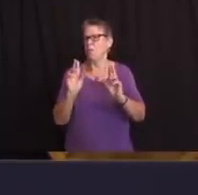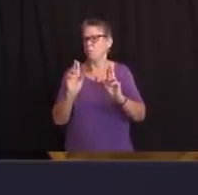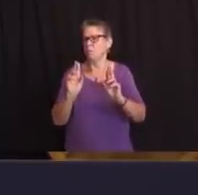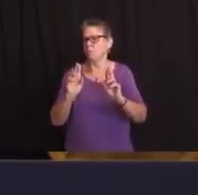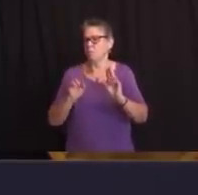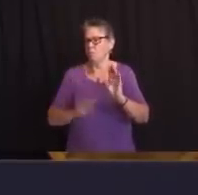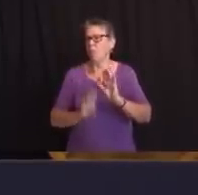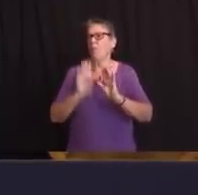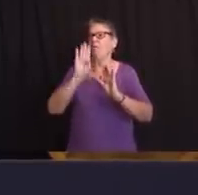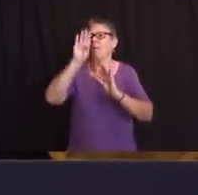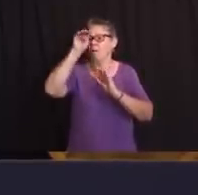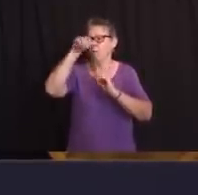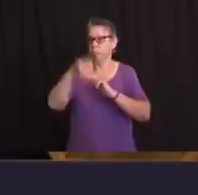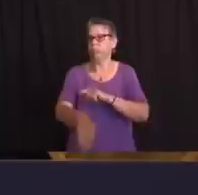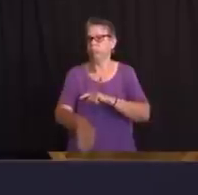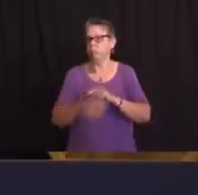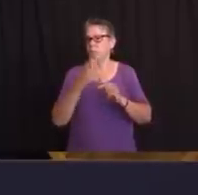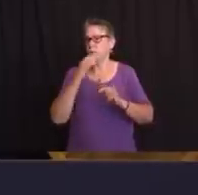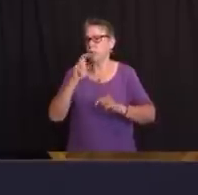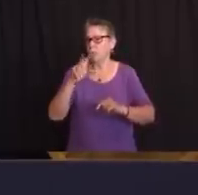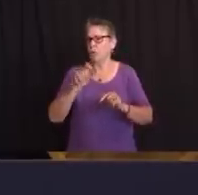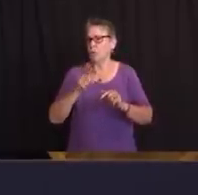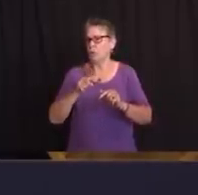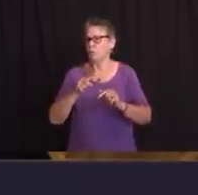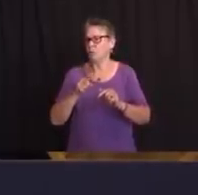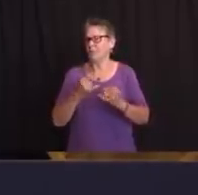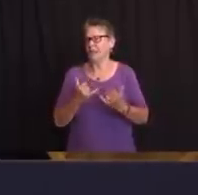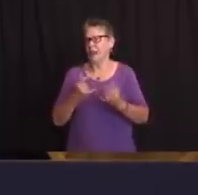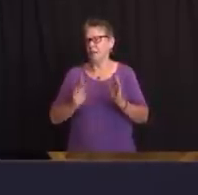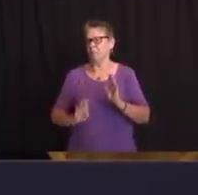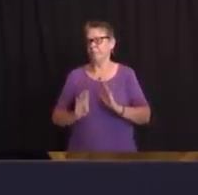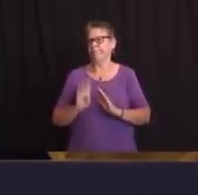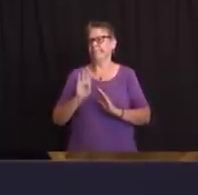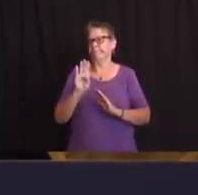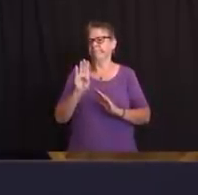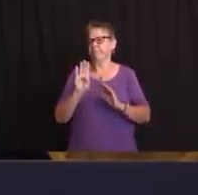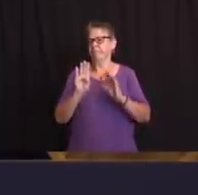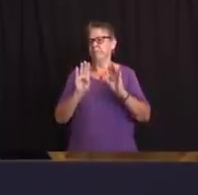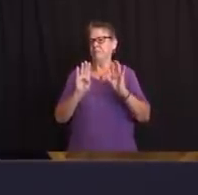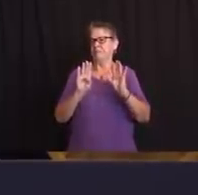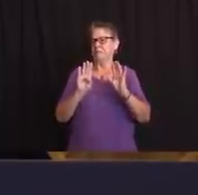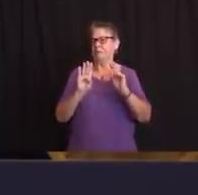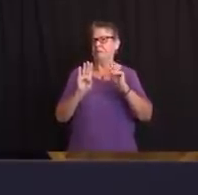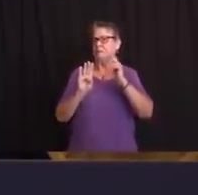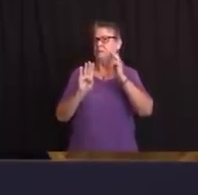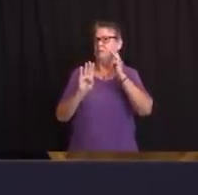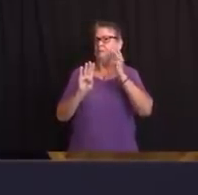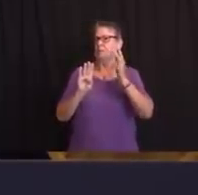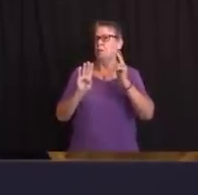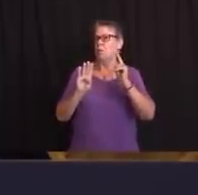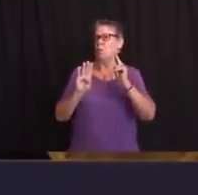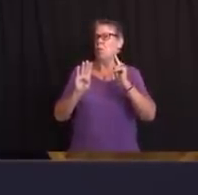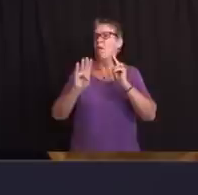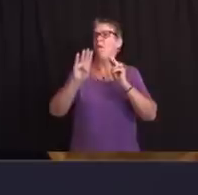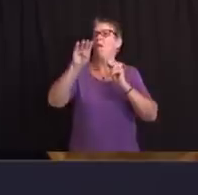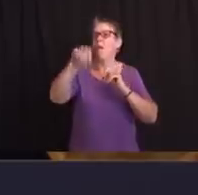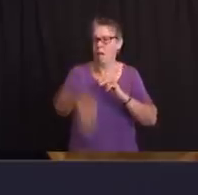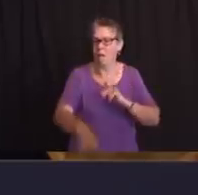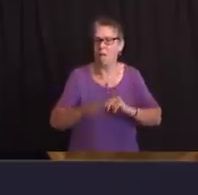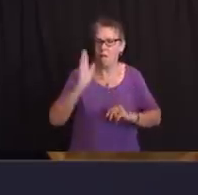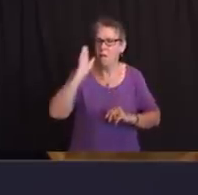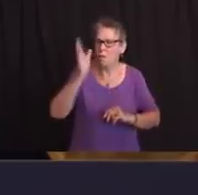sooner than later, but we are not there yet for sure. And that's why masking up indoors is a smart thing to do. Again, particularly if you're